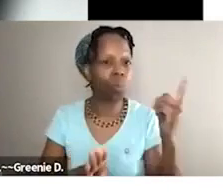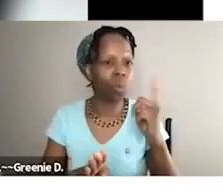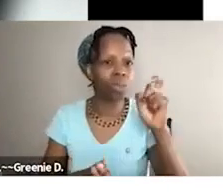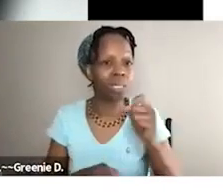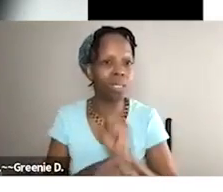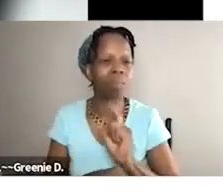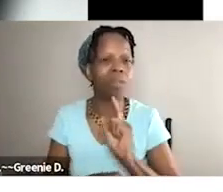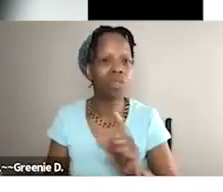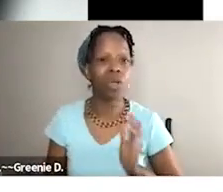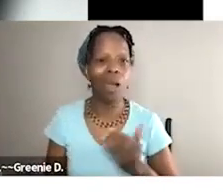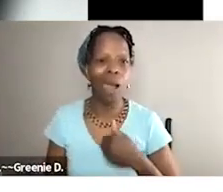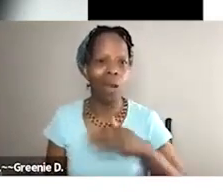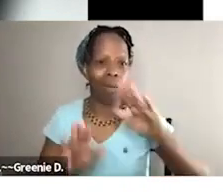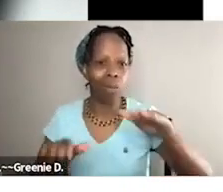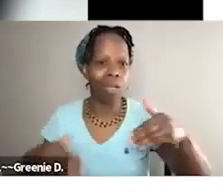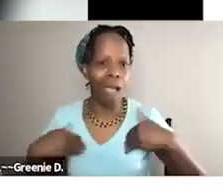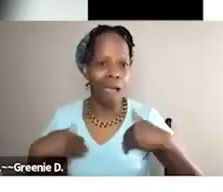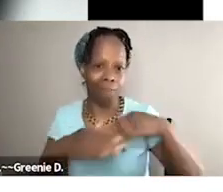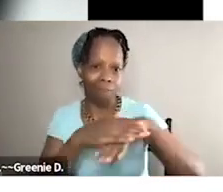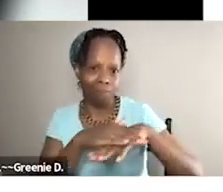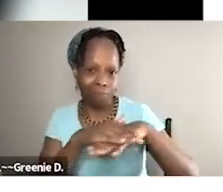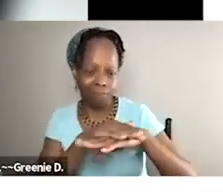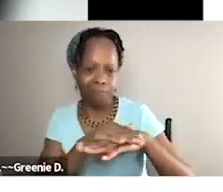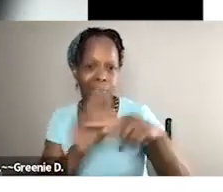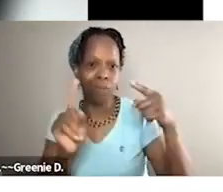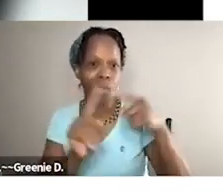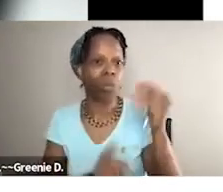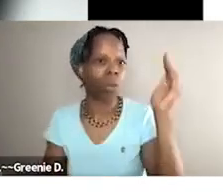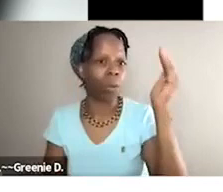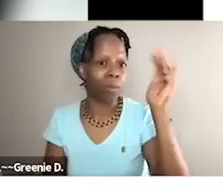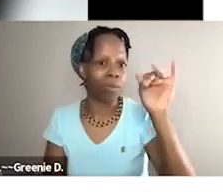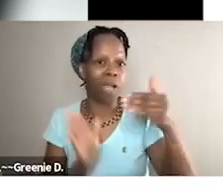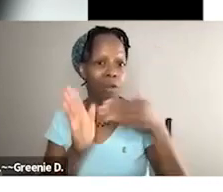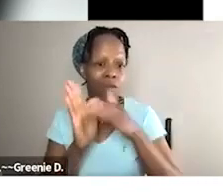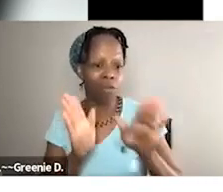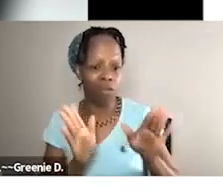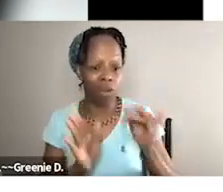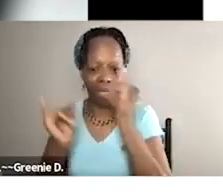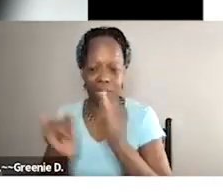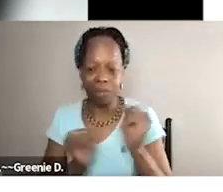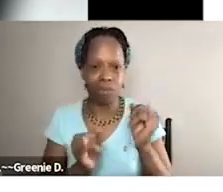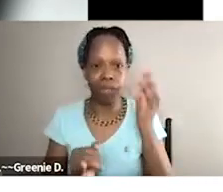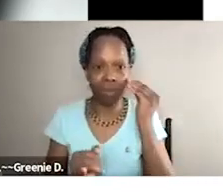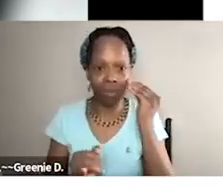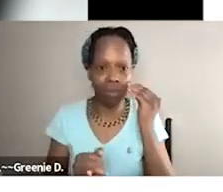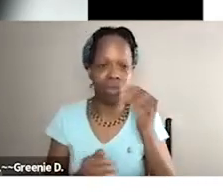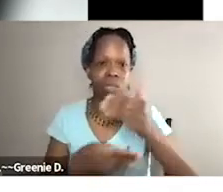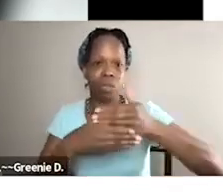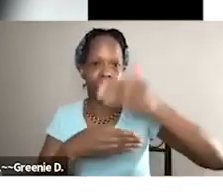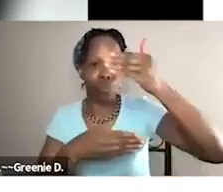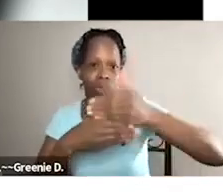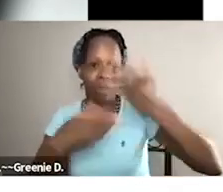children have access to mirrors that reflect their own experiences, windows that let them to see into other